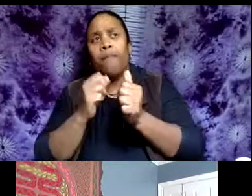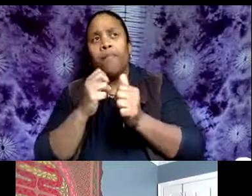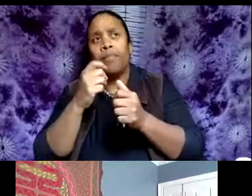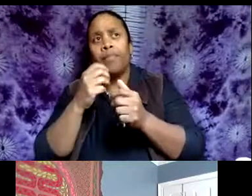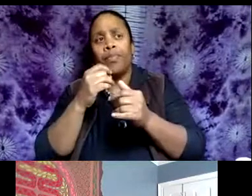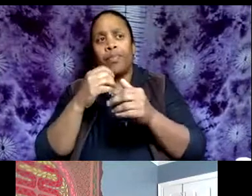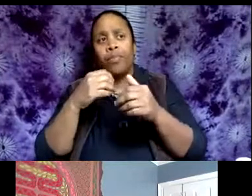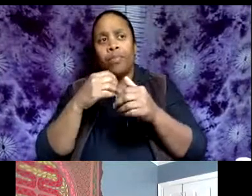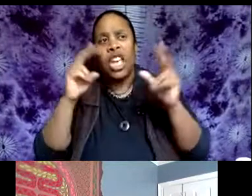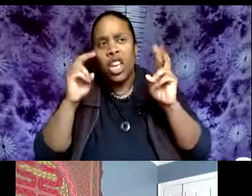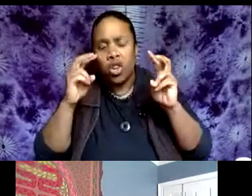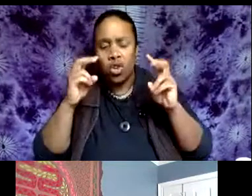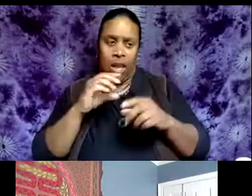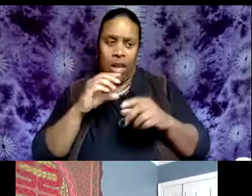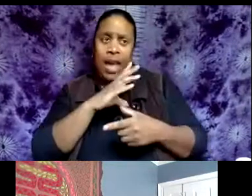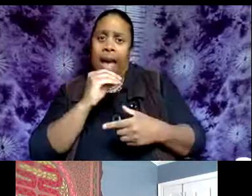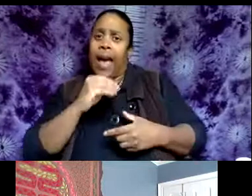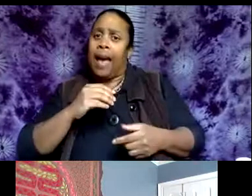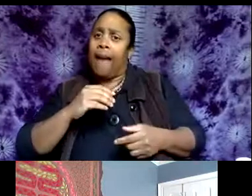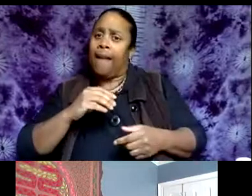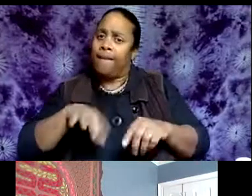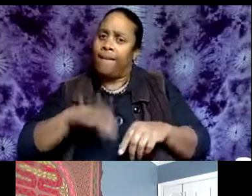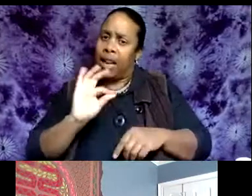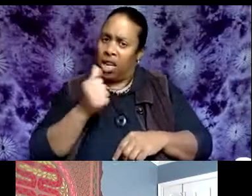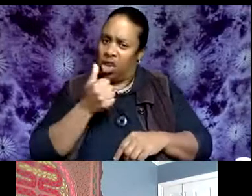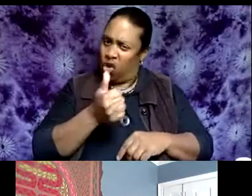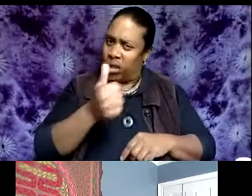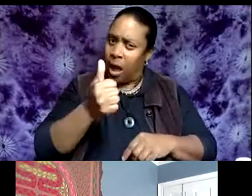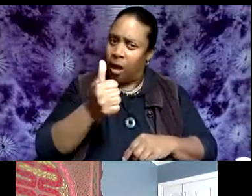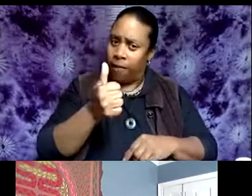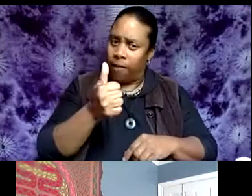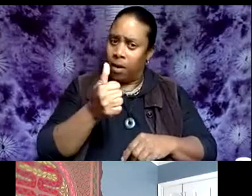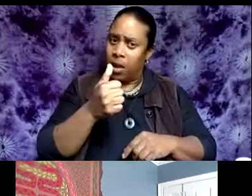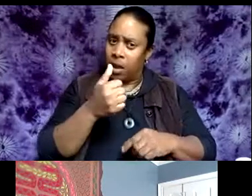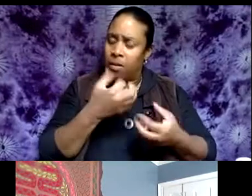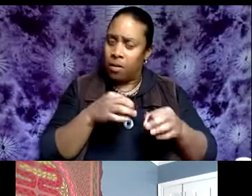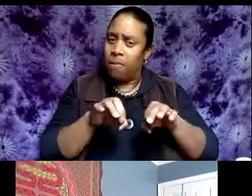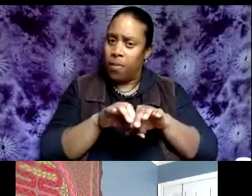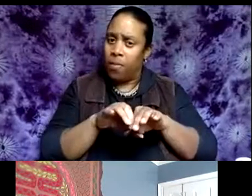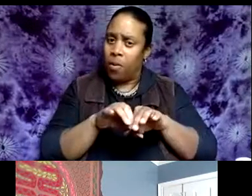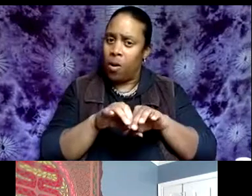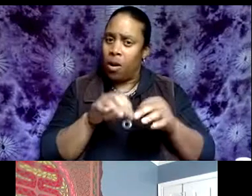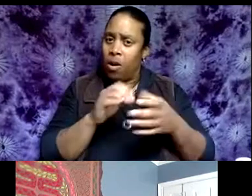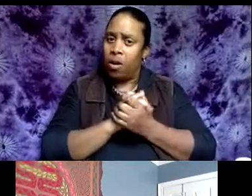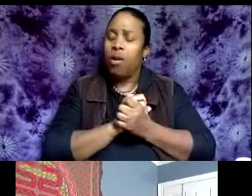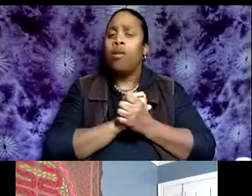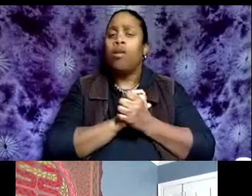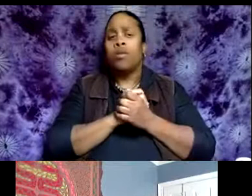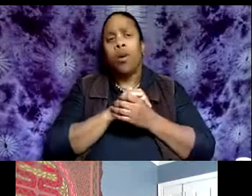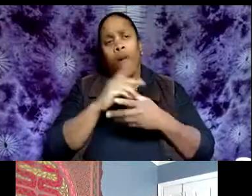I do best. Really bringing out who you are authentically in this moment, and